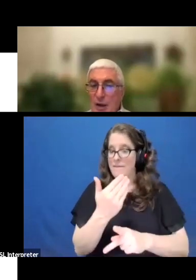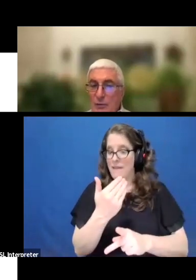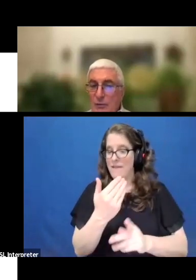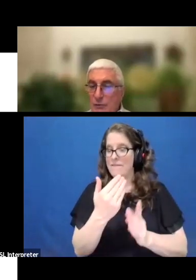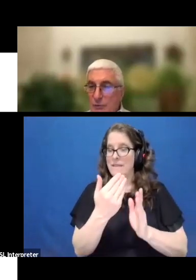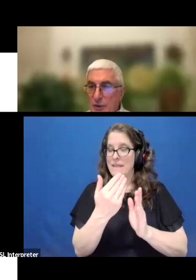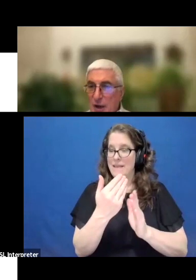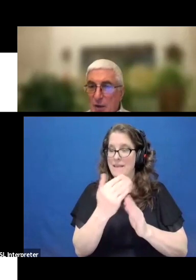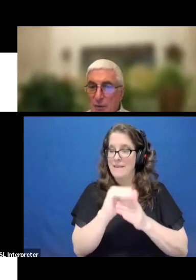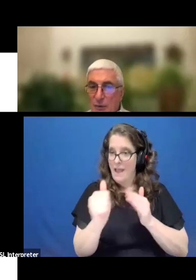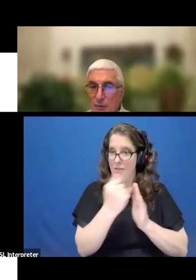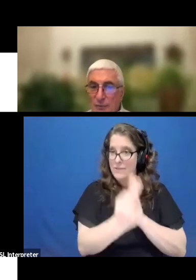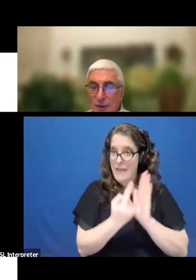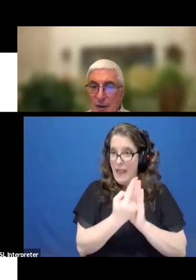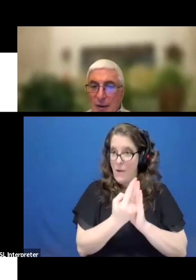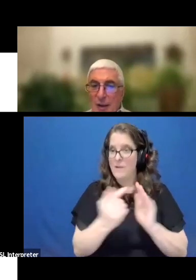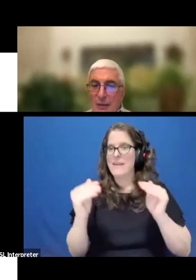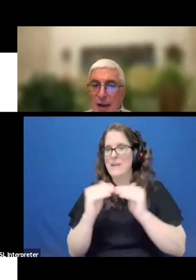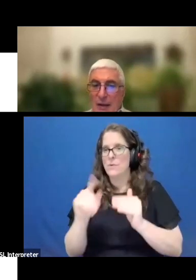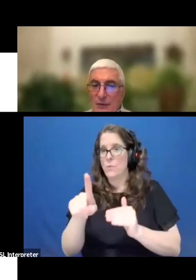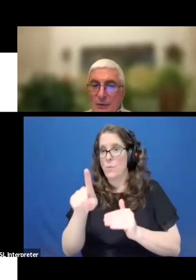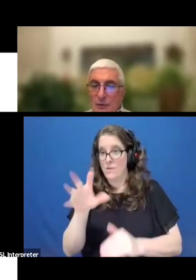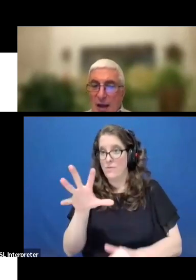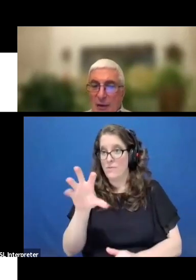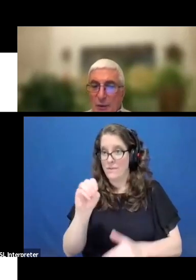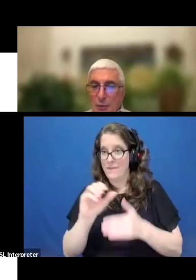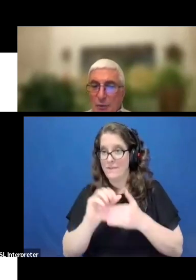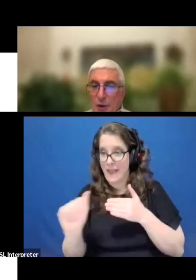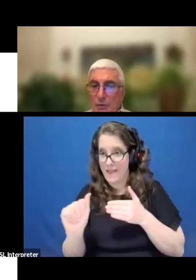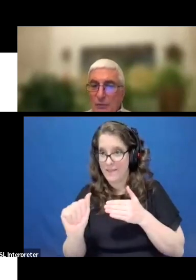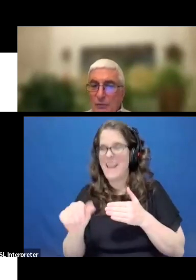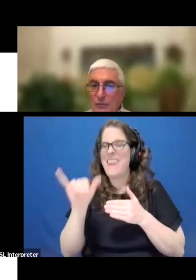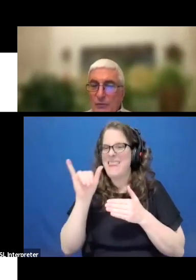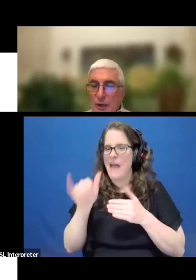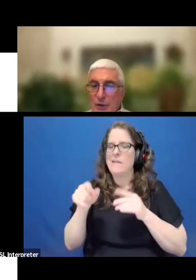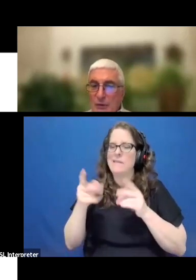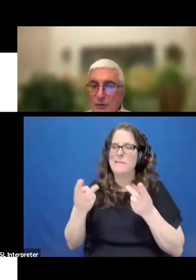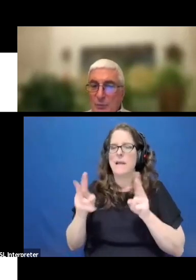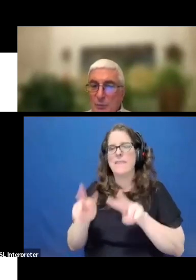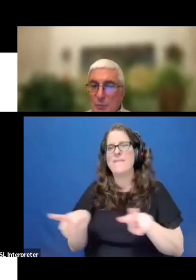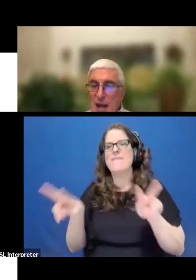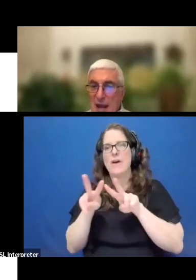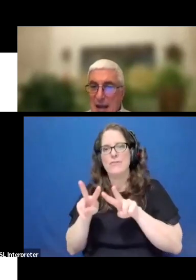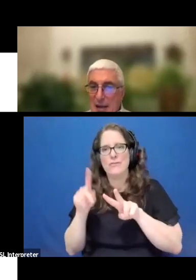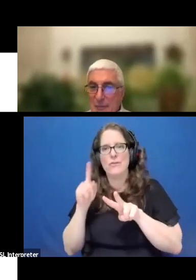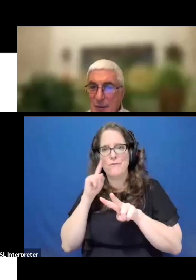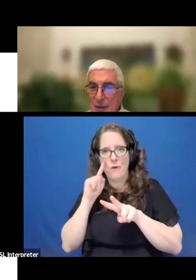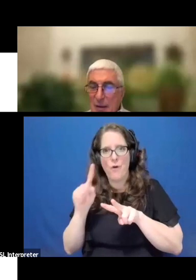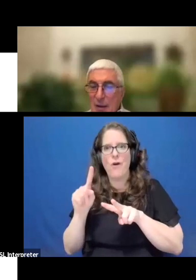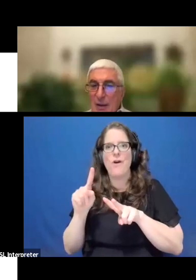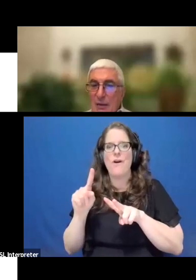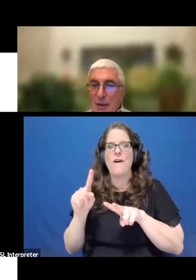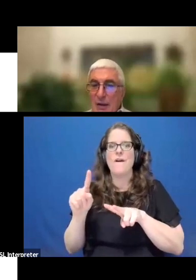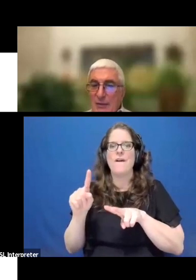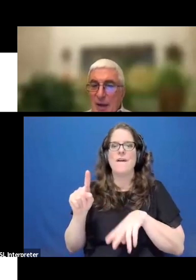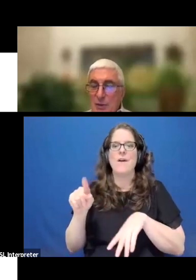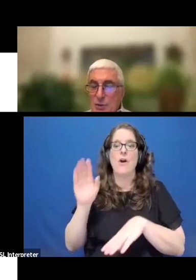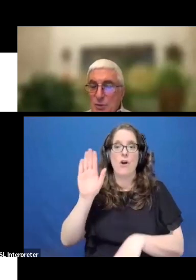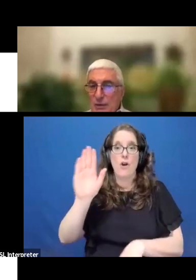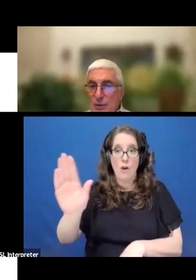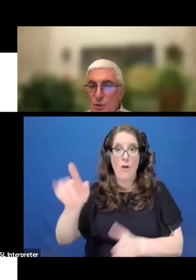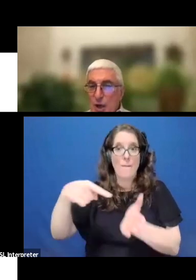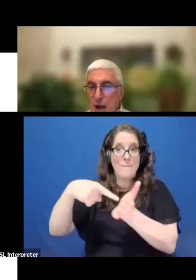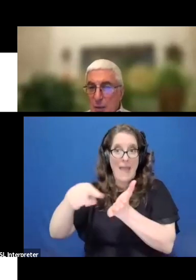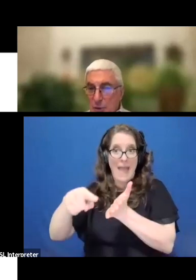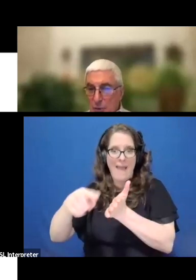is $150. That's the value of Phoebe's pay that it's